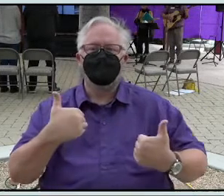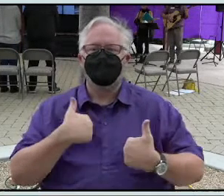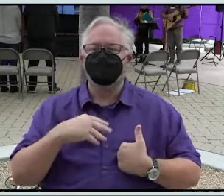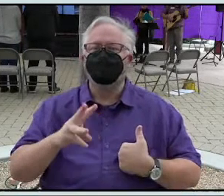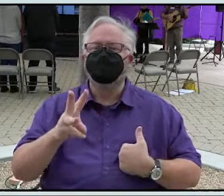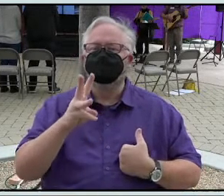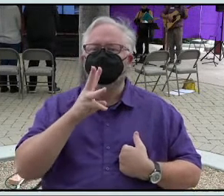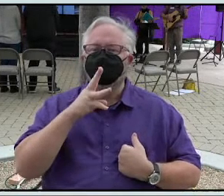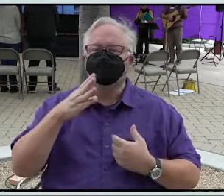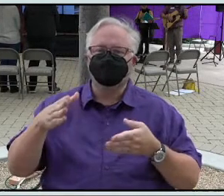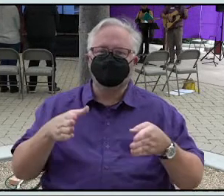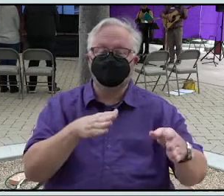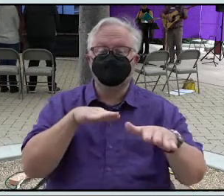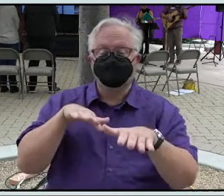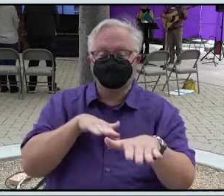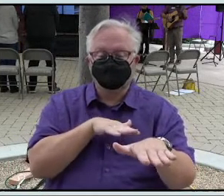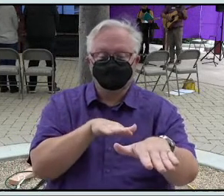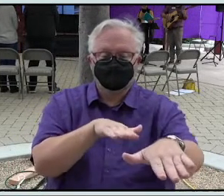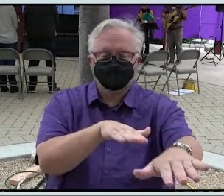flowing in my